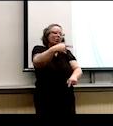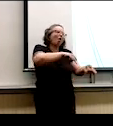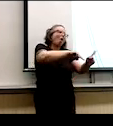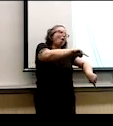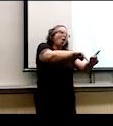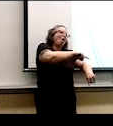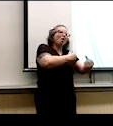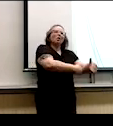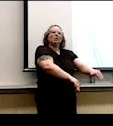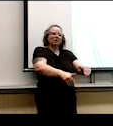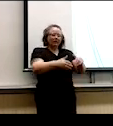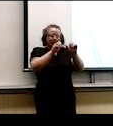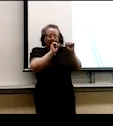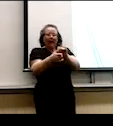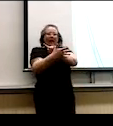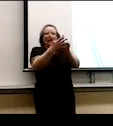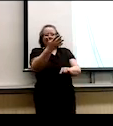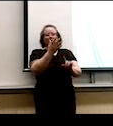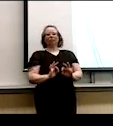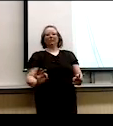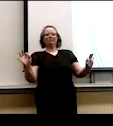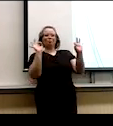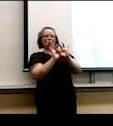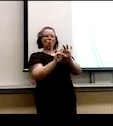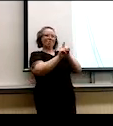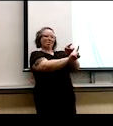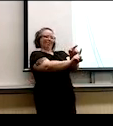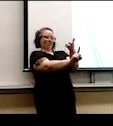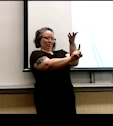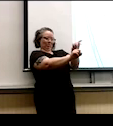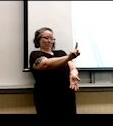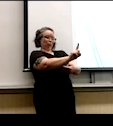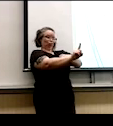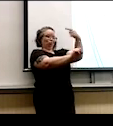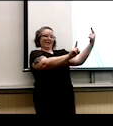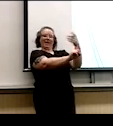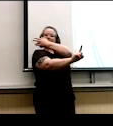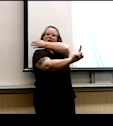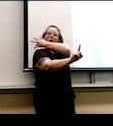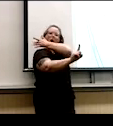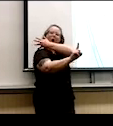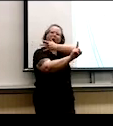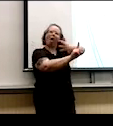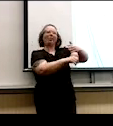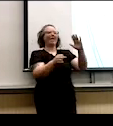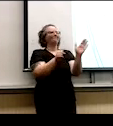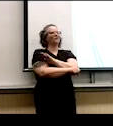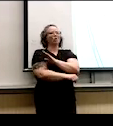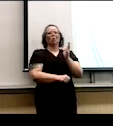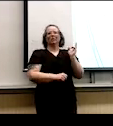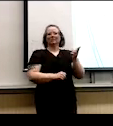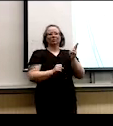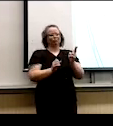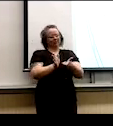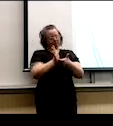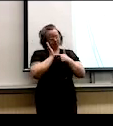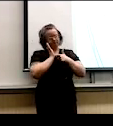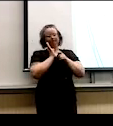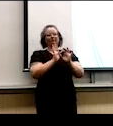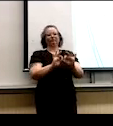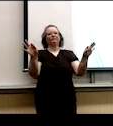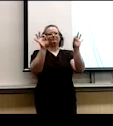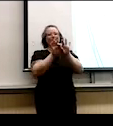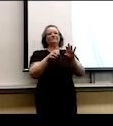get the collateral history. There's tools. So over the years, I've done literature searches to find the